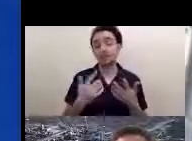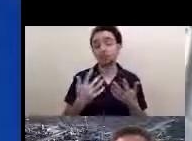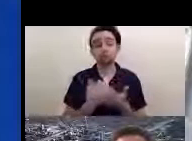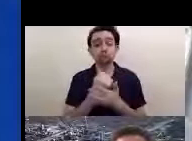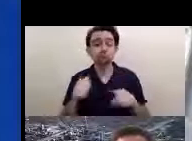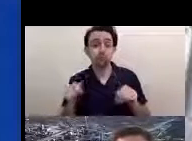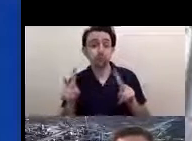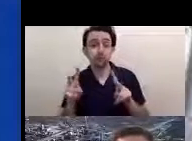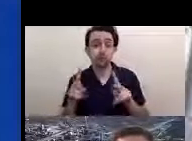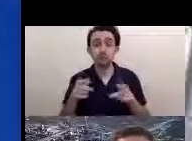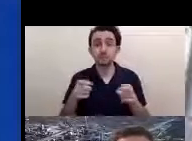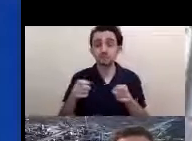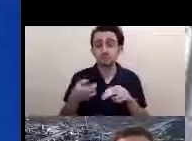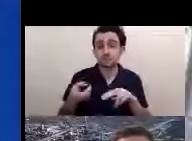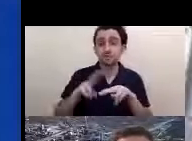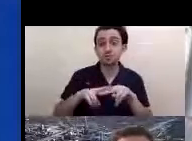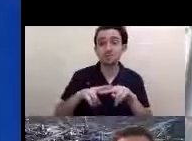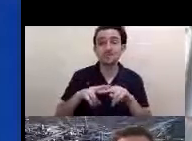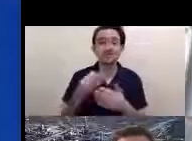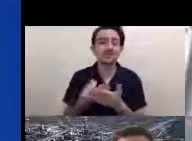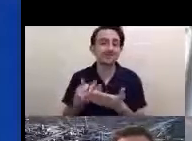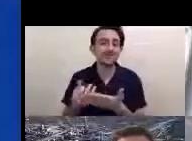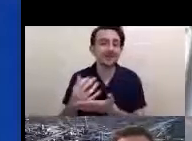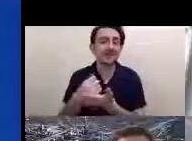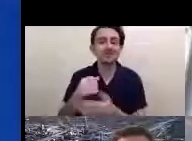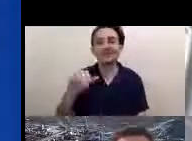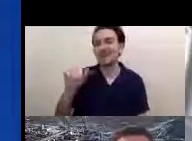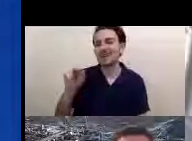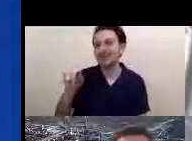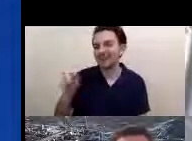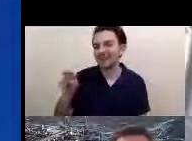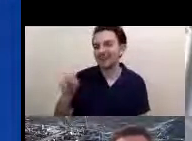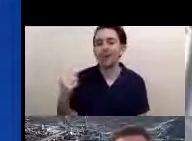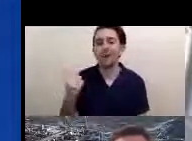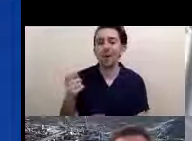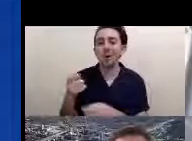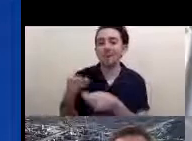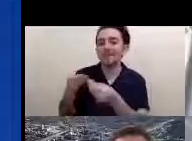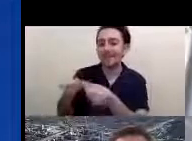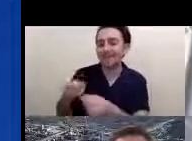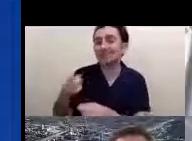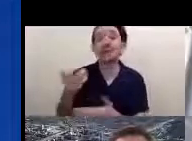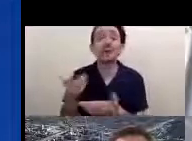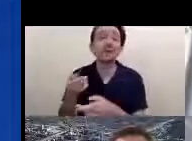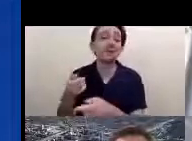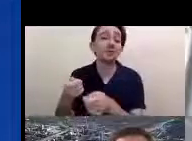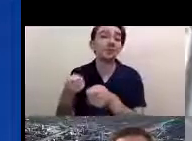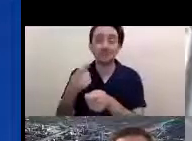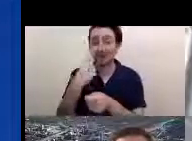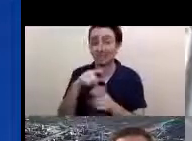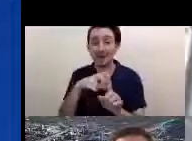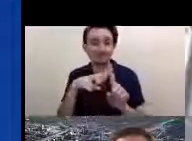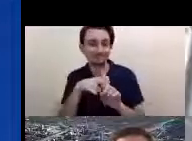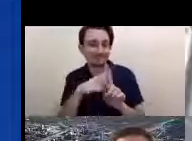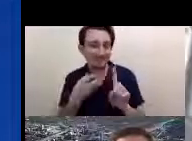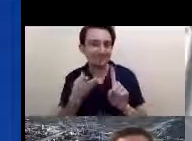funding. As Annette likes to know, I like to tease her, maybe that means the county getting involved in some form and there's dollars there, or state partners, or maybe the private sector. But